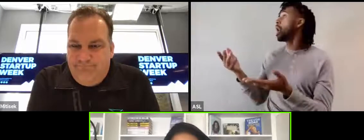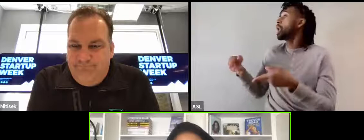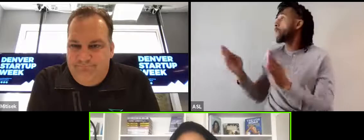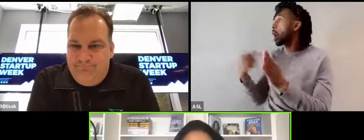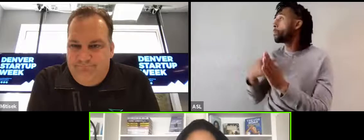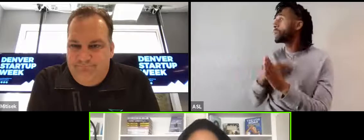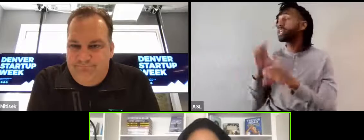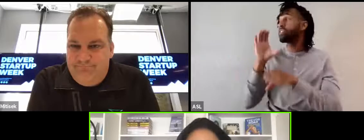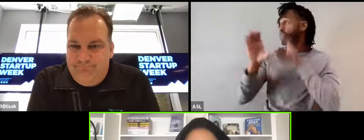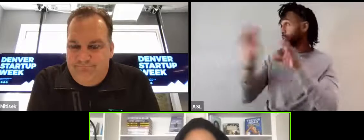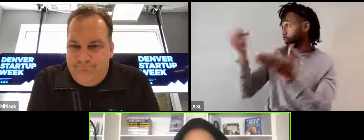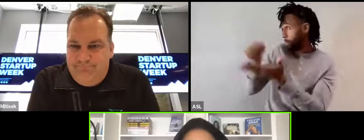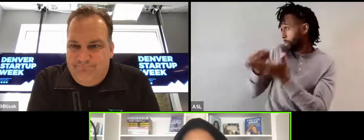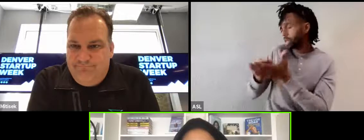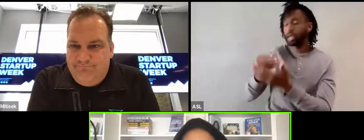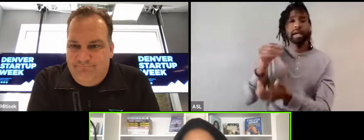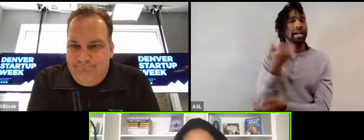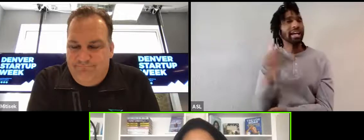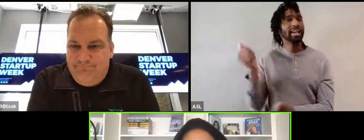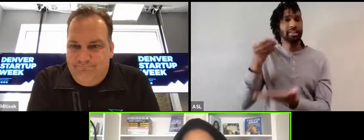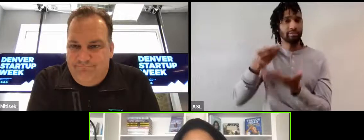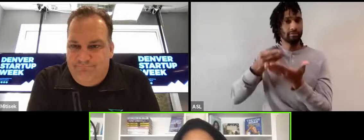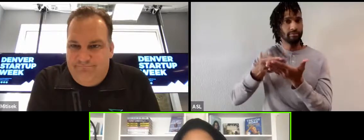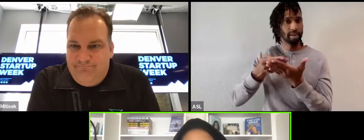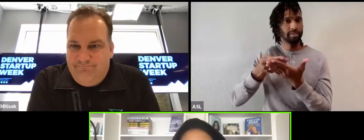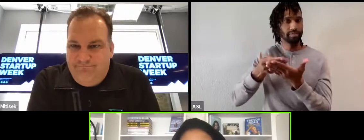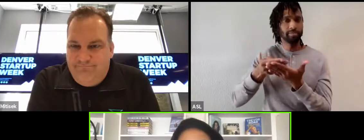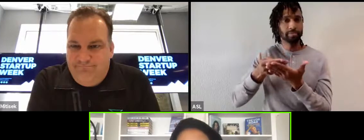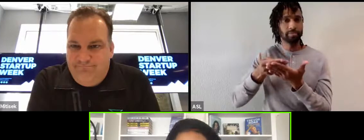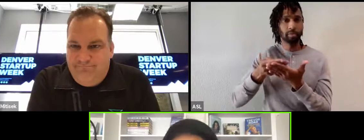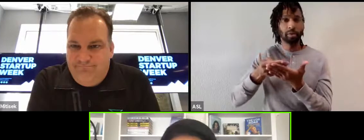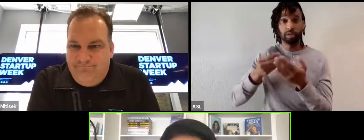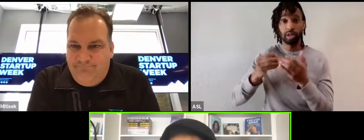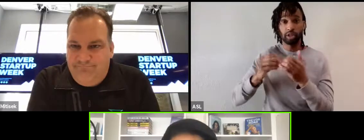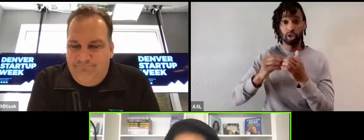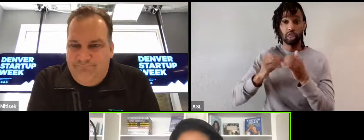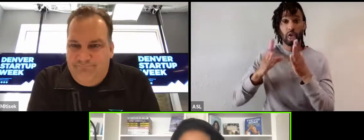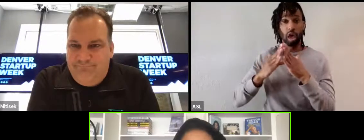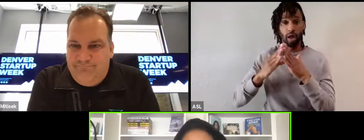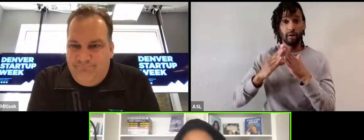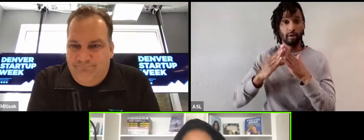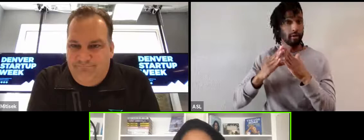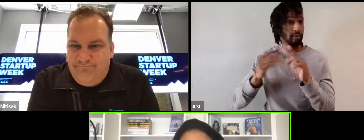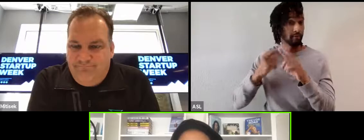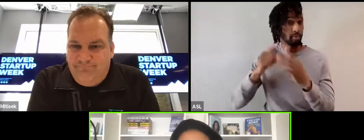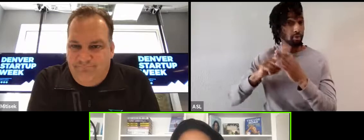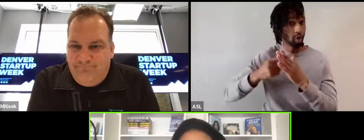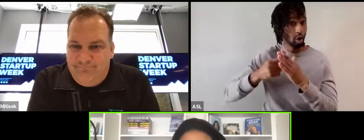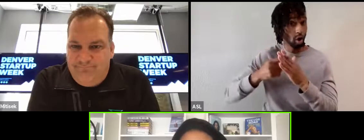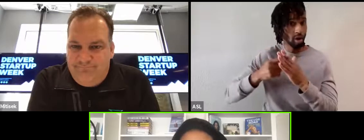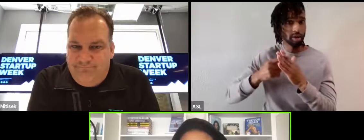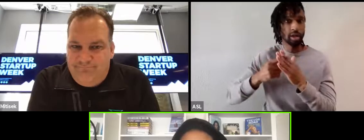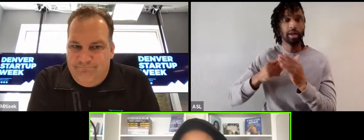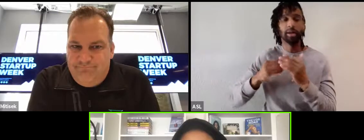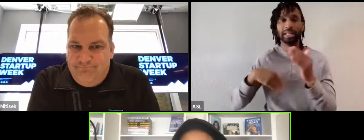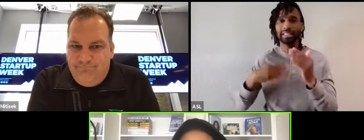the fund, any fund that you know of that was built from scratch, that was, that is less